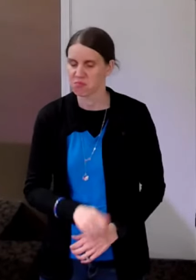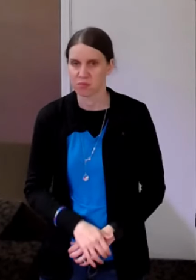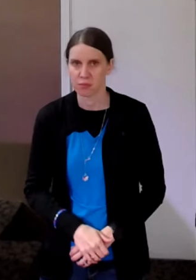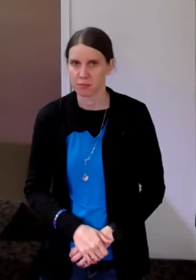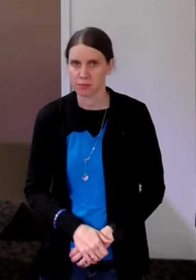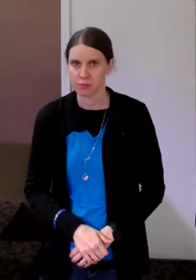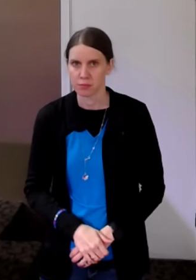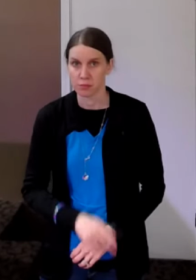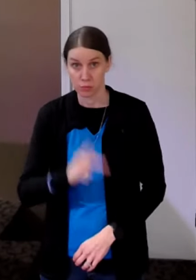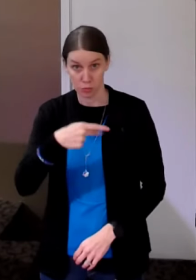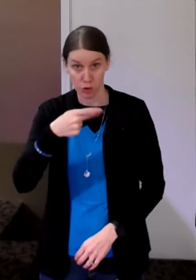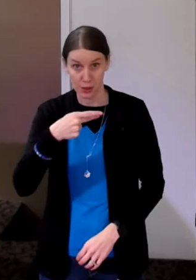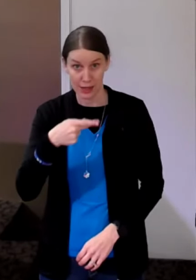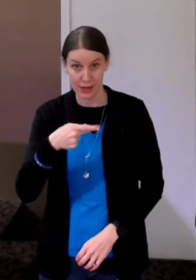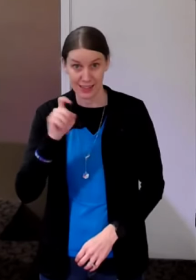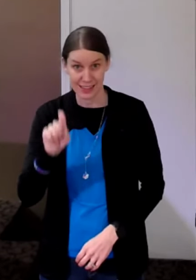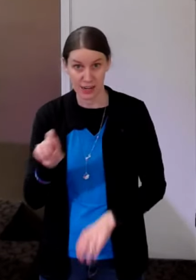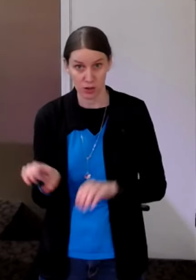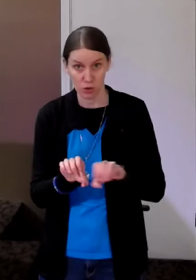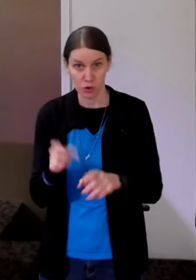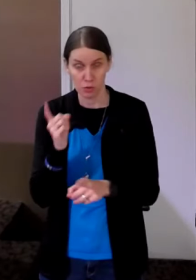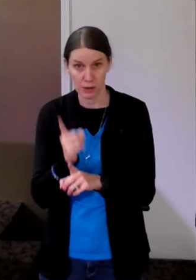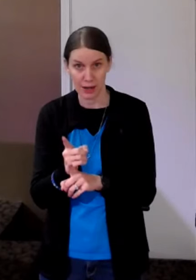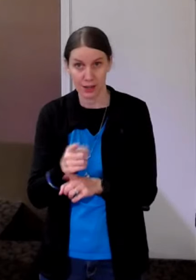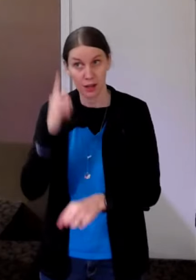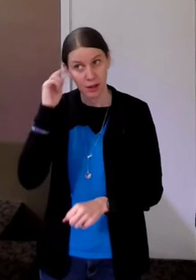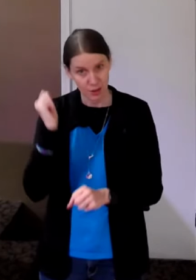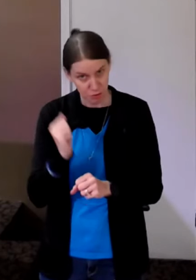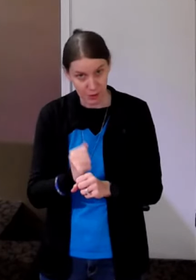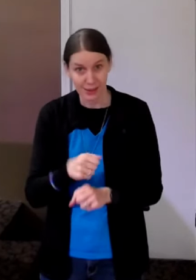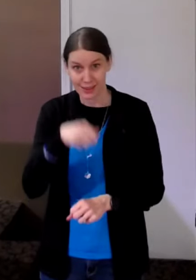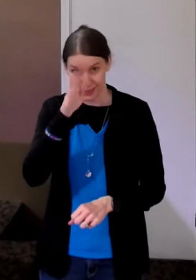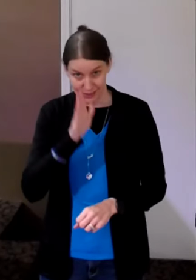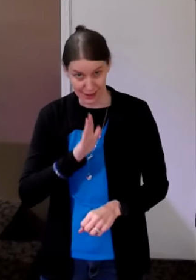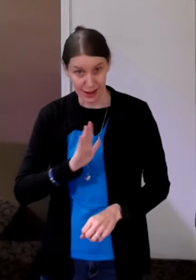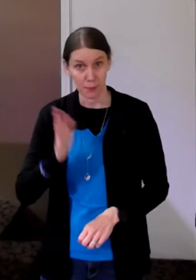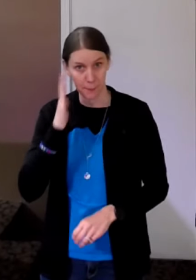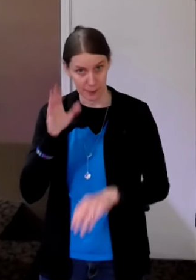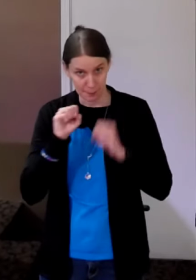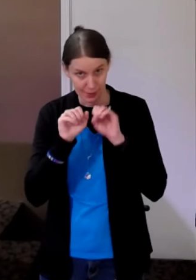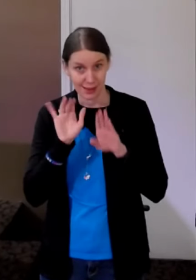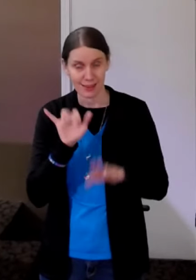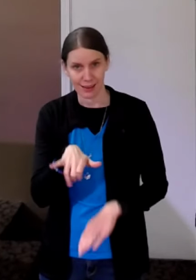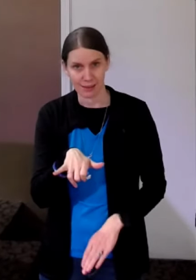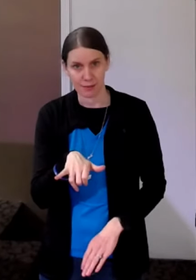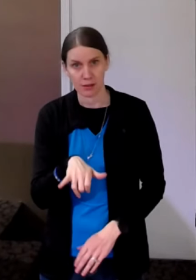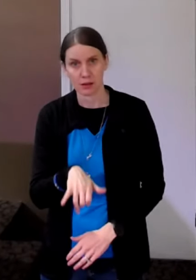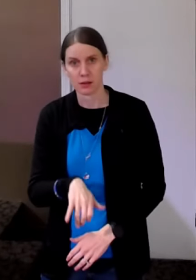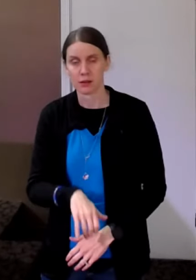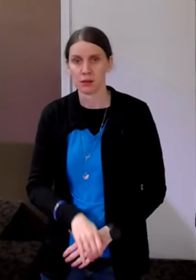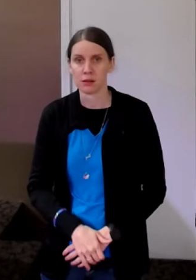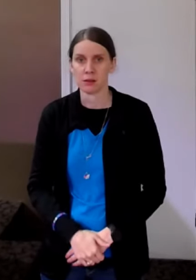We just need to do right and trust that God will bless it.